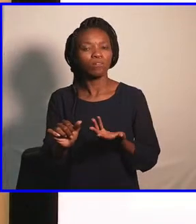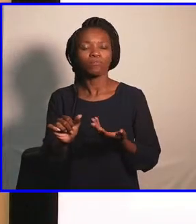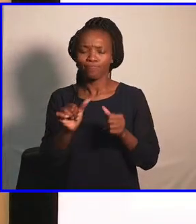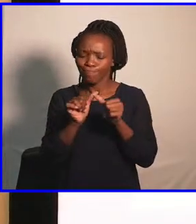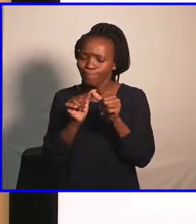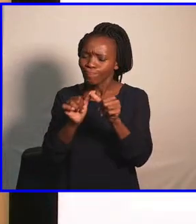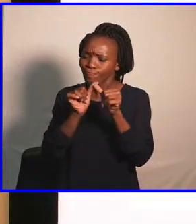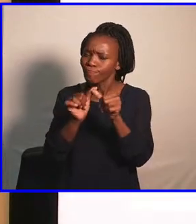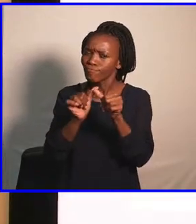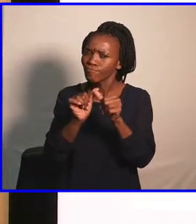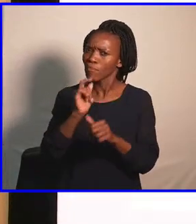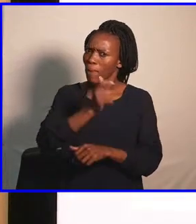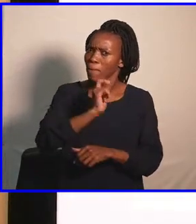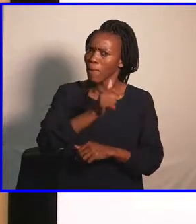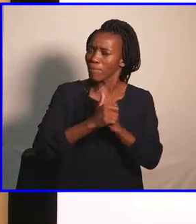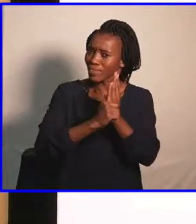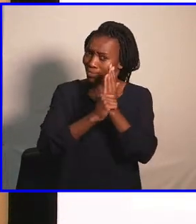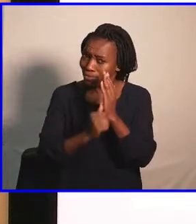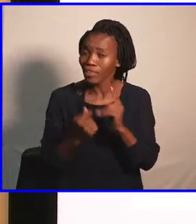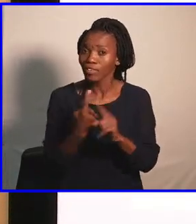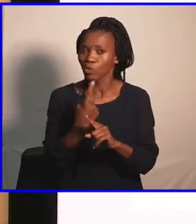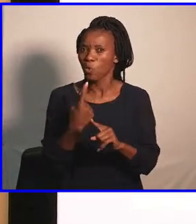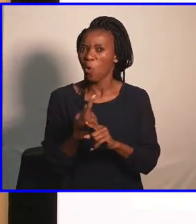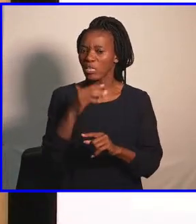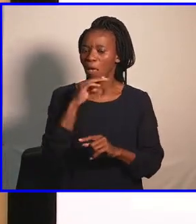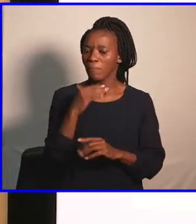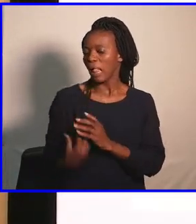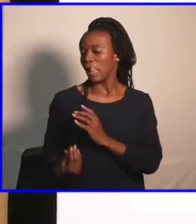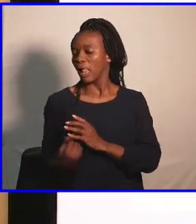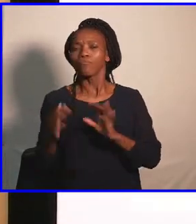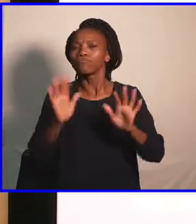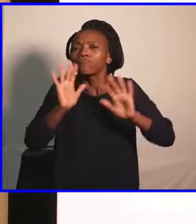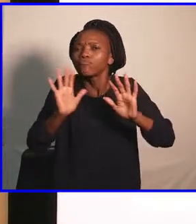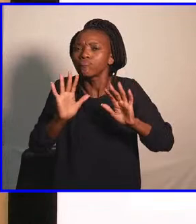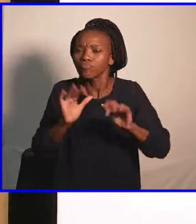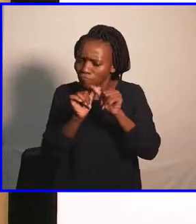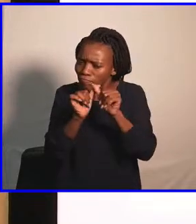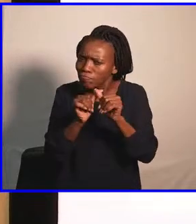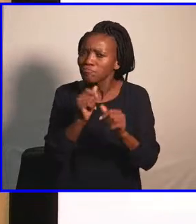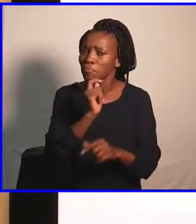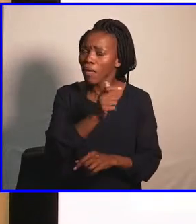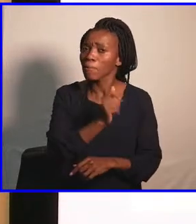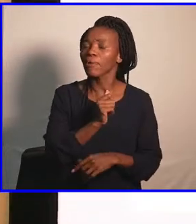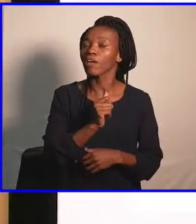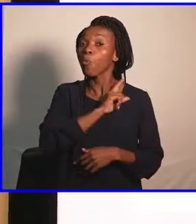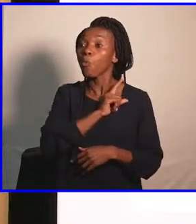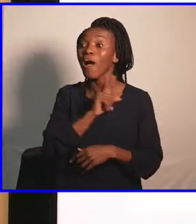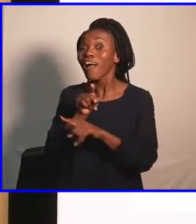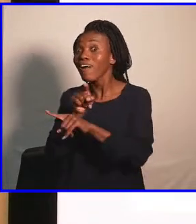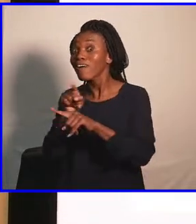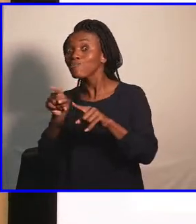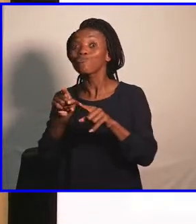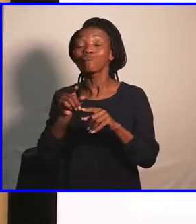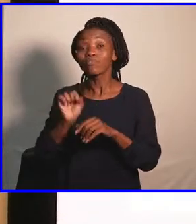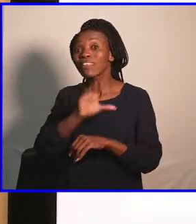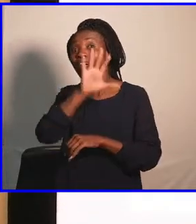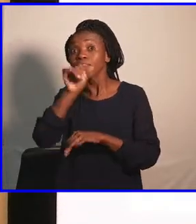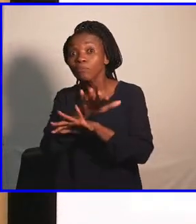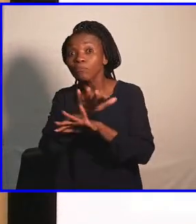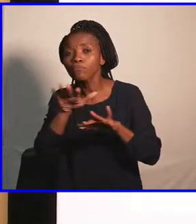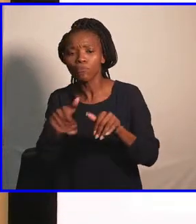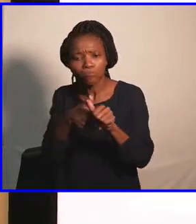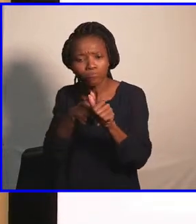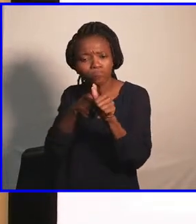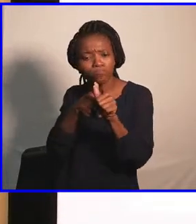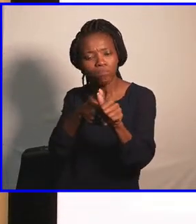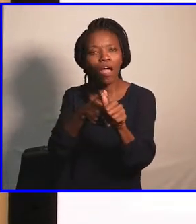continue paying our taxes and not to dodge them. It is your compliance that enables SARS to